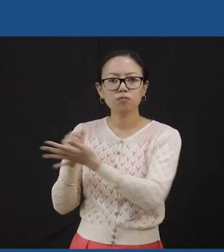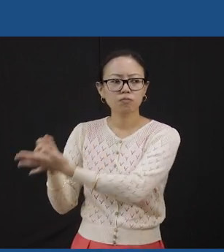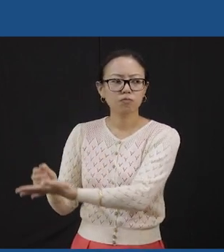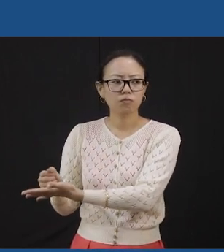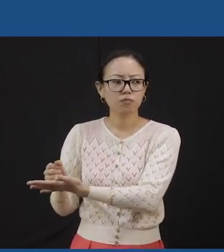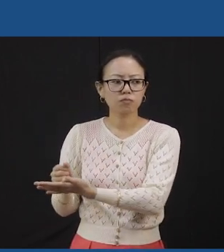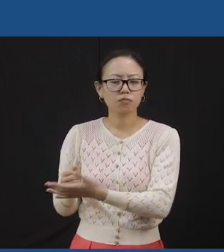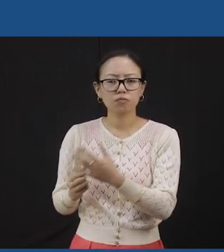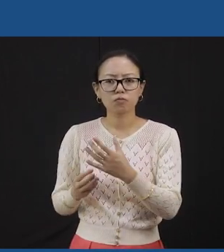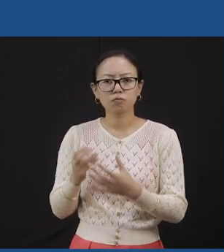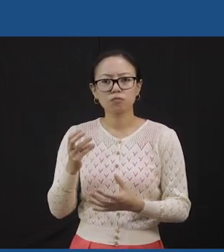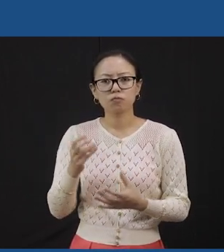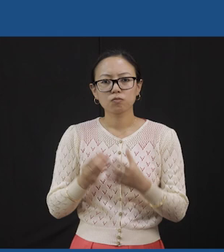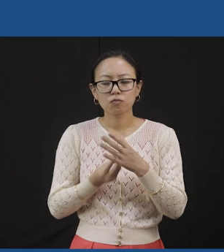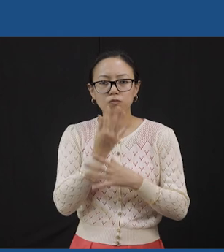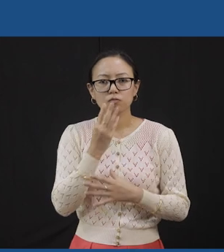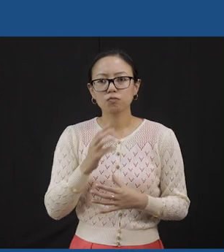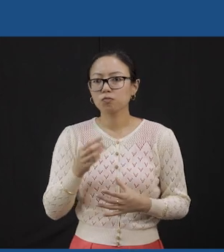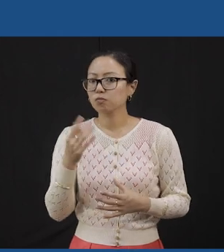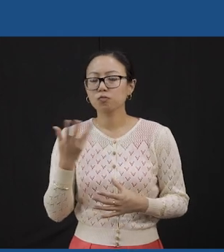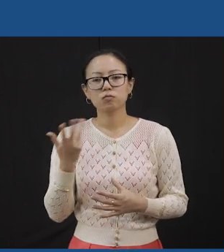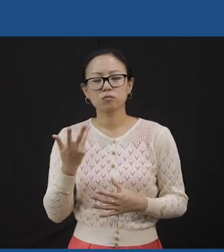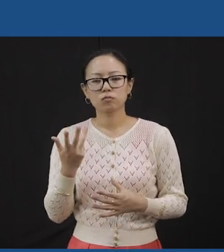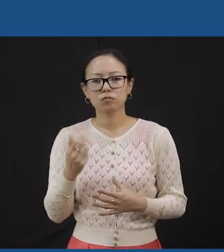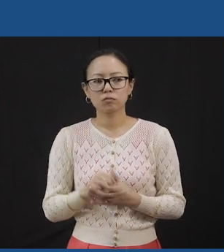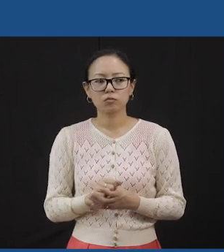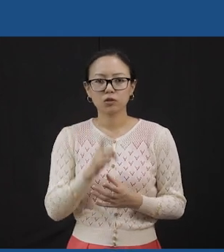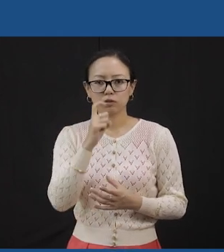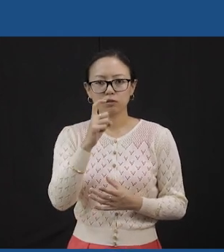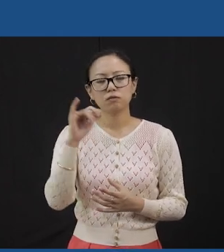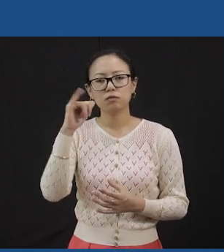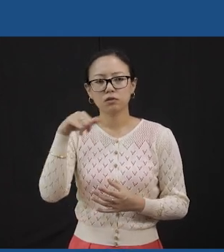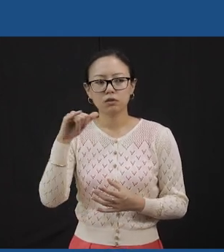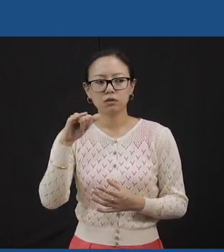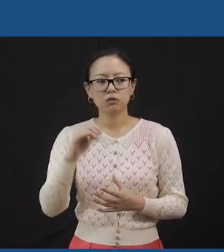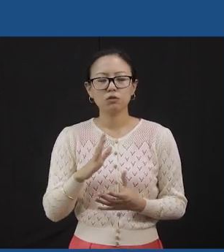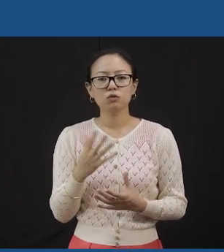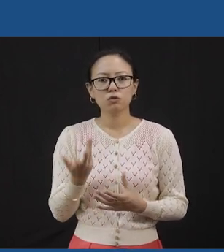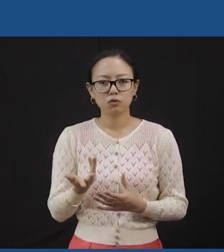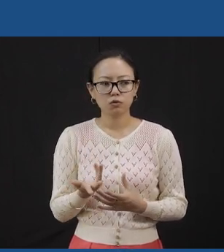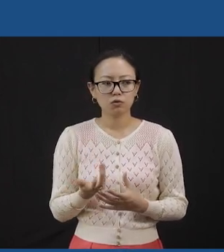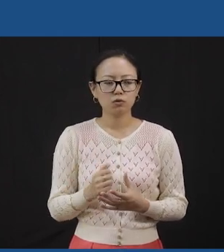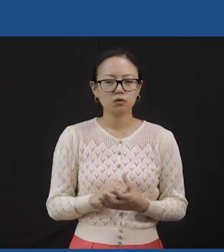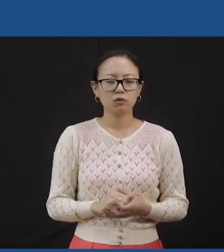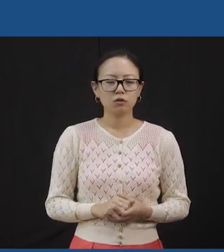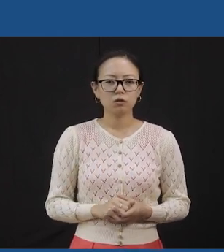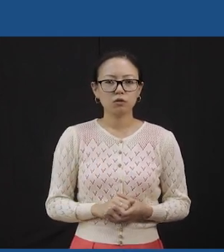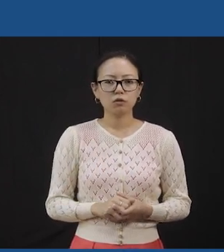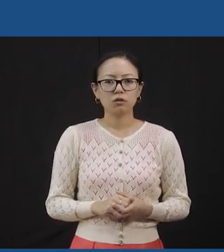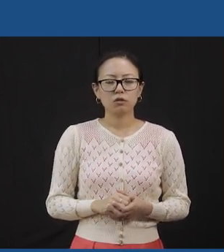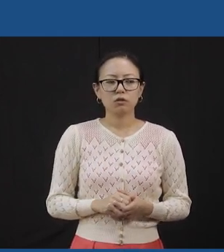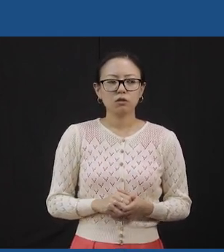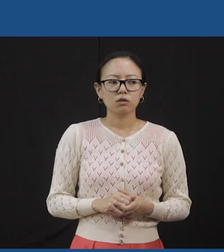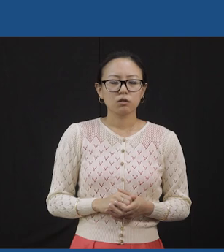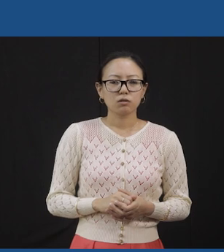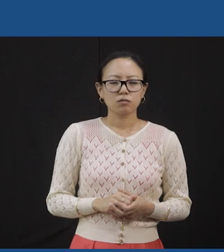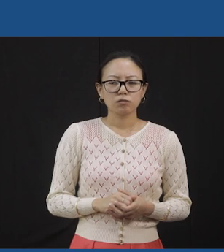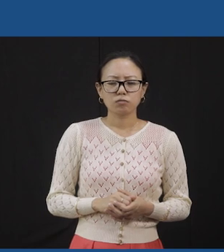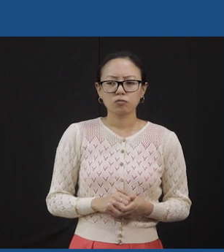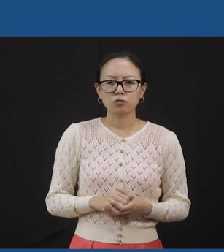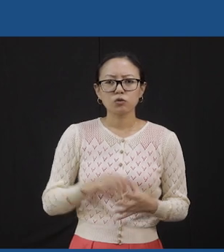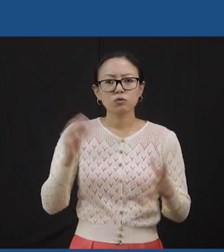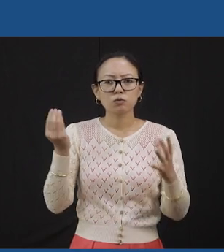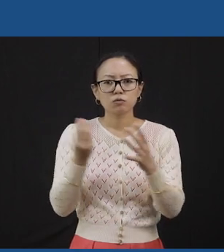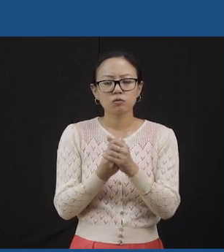So now, how many saplings did he plant in all? So here, in all, which means we have to add it up. So